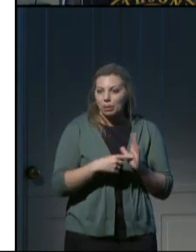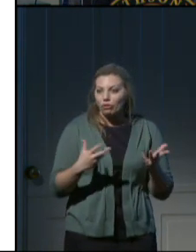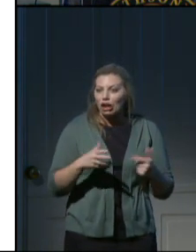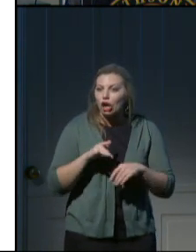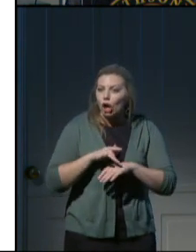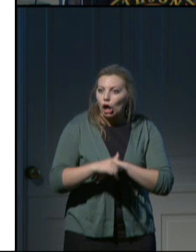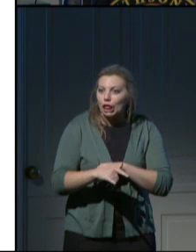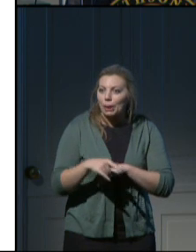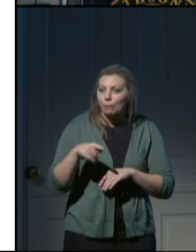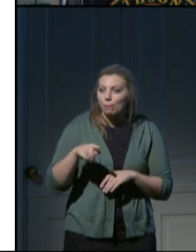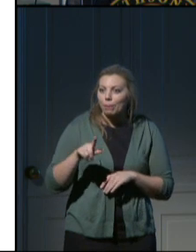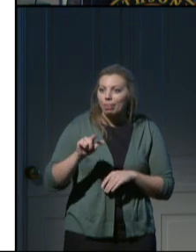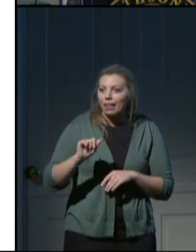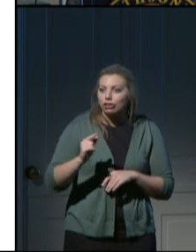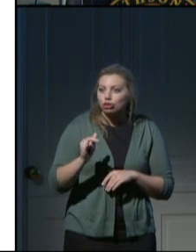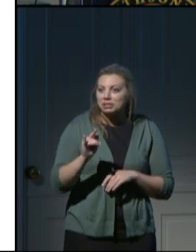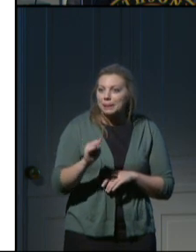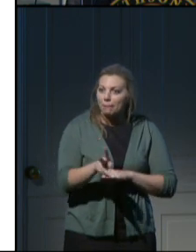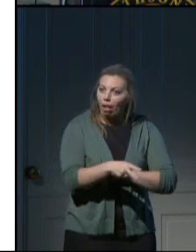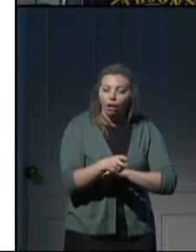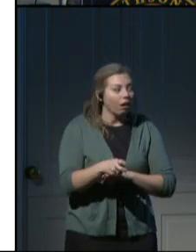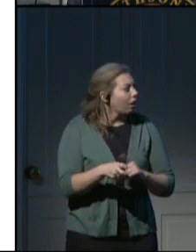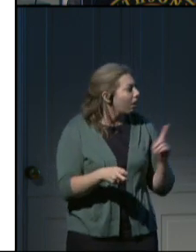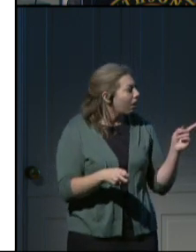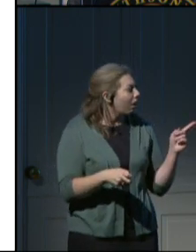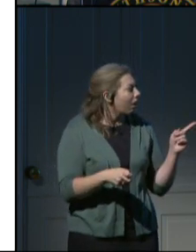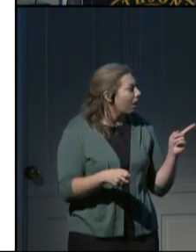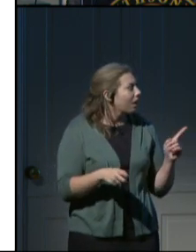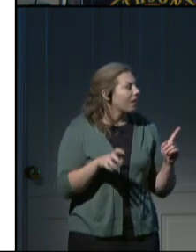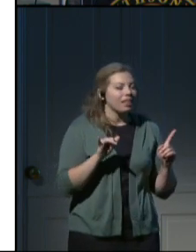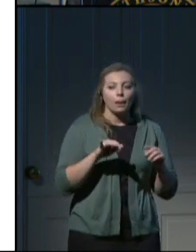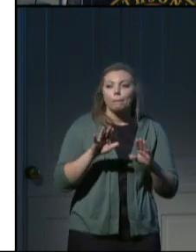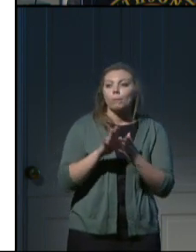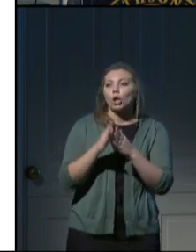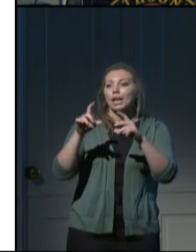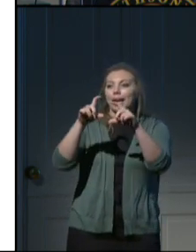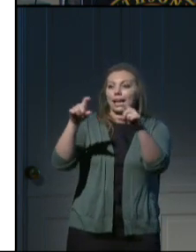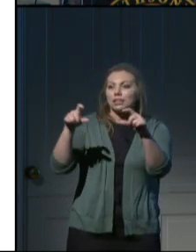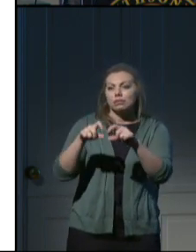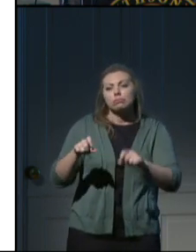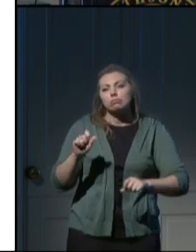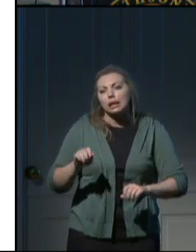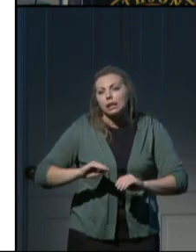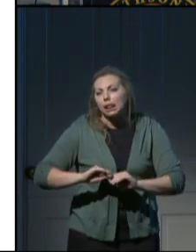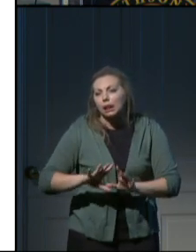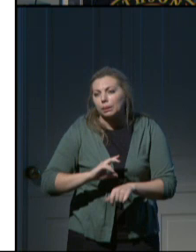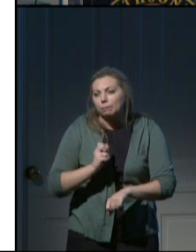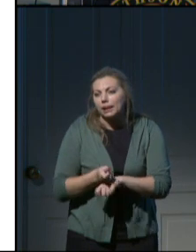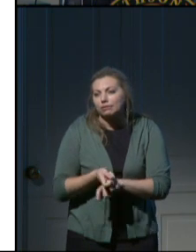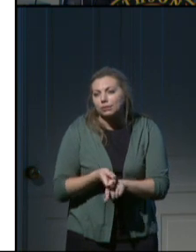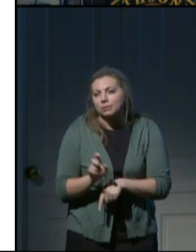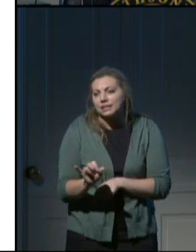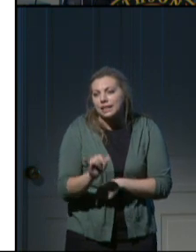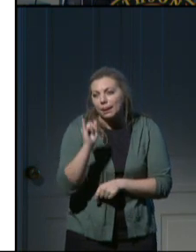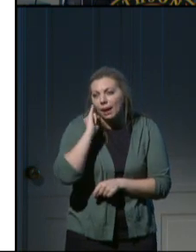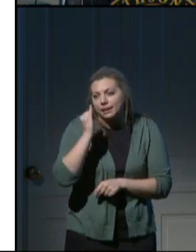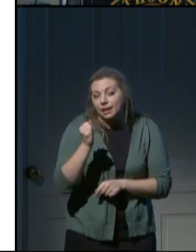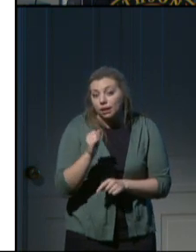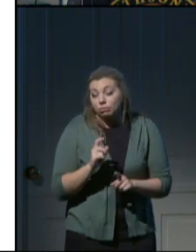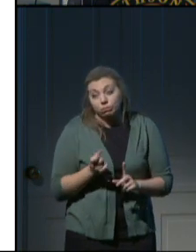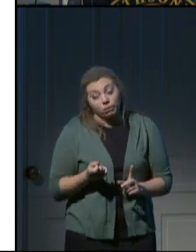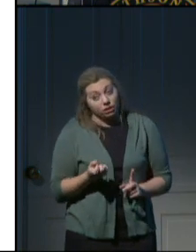where I find these two kind of book headers, and they are clearly based on the same idea,